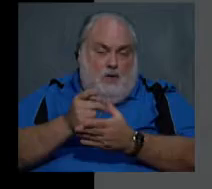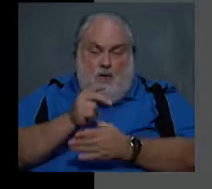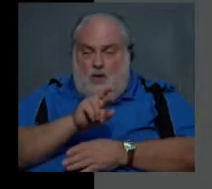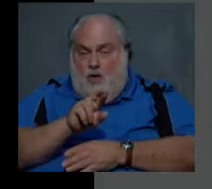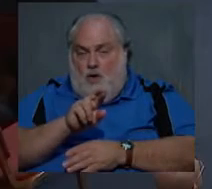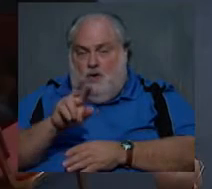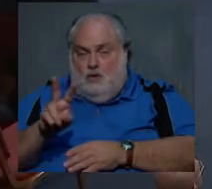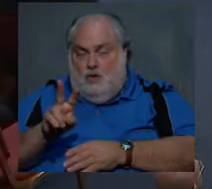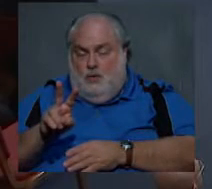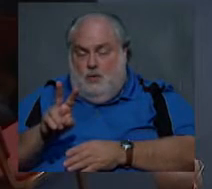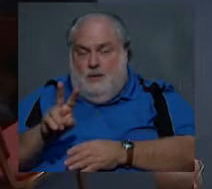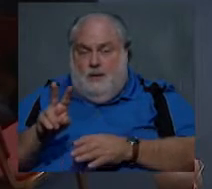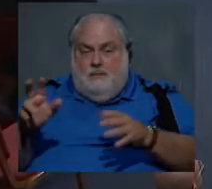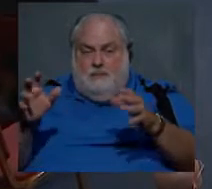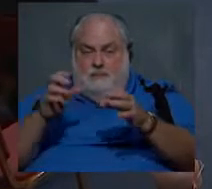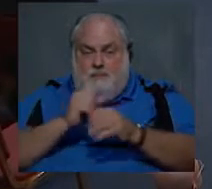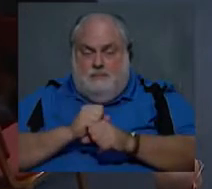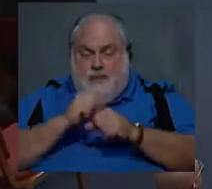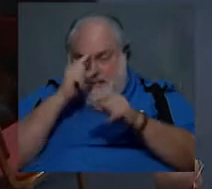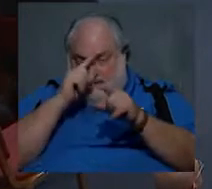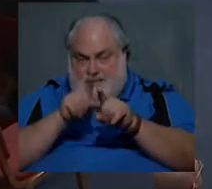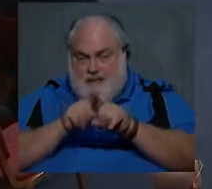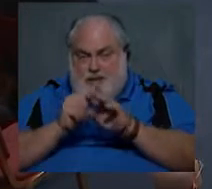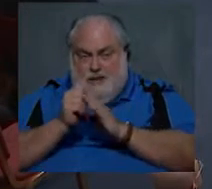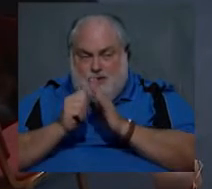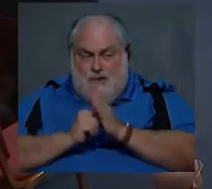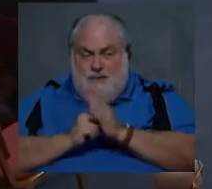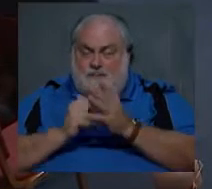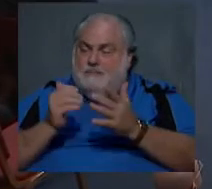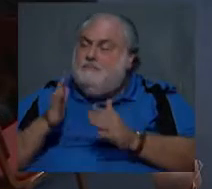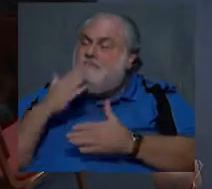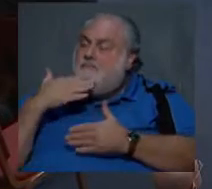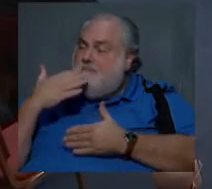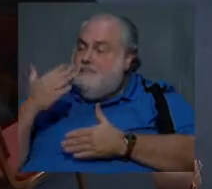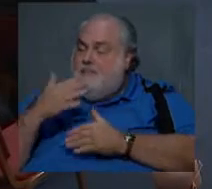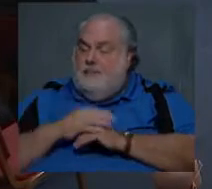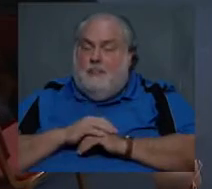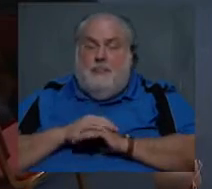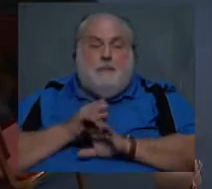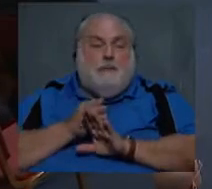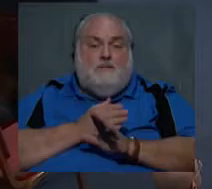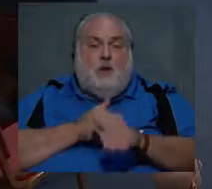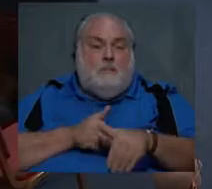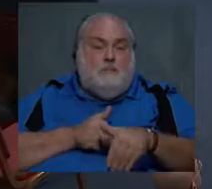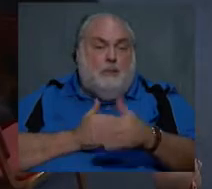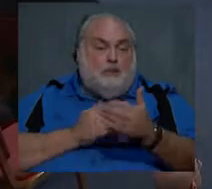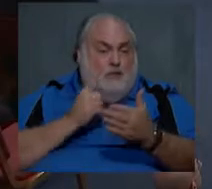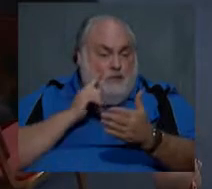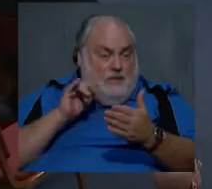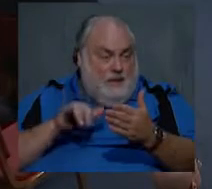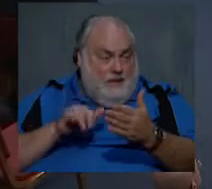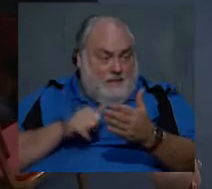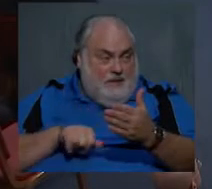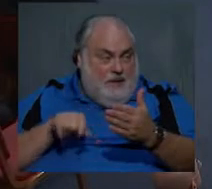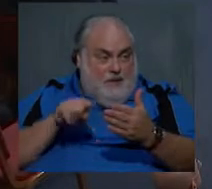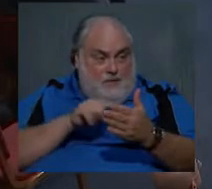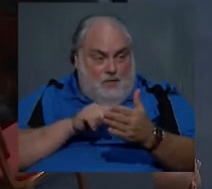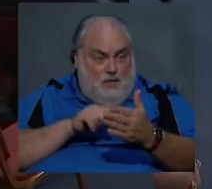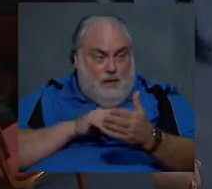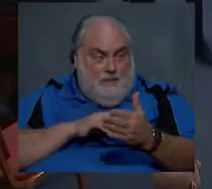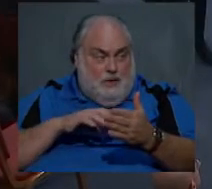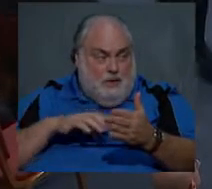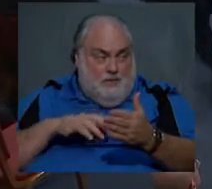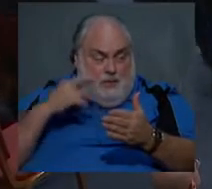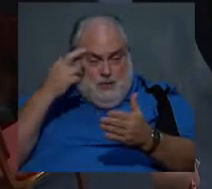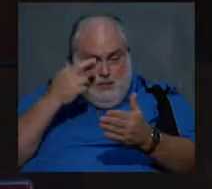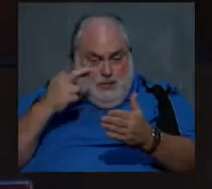family rezoning. And that concludes the consent agenda. Thank you, Donna. Before we have a motion for consent agenda, if any of you commissioners have a